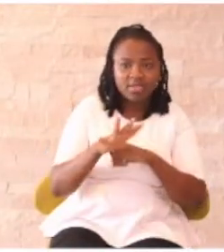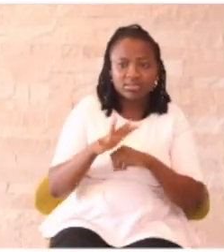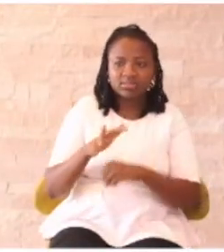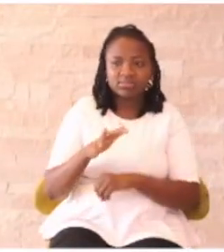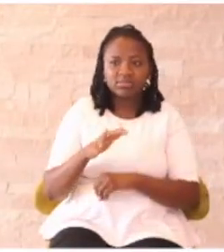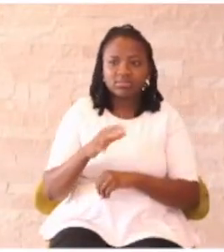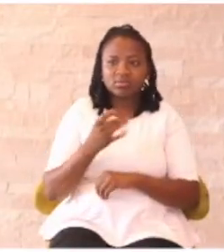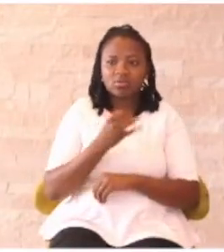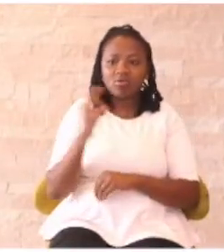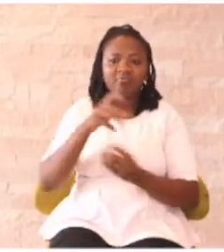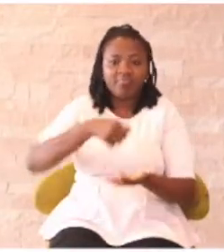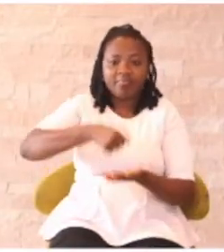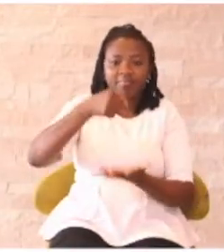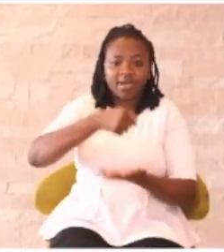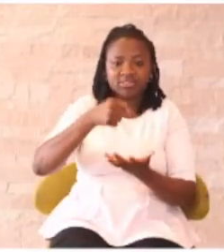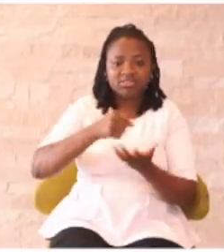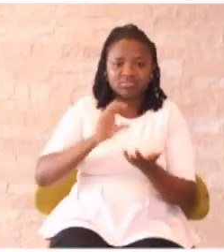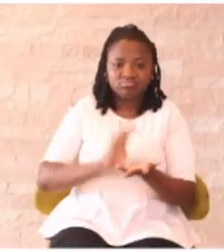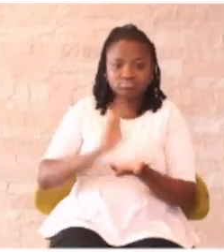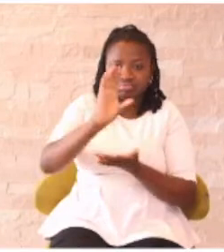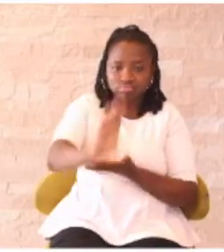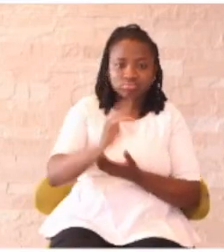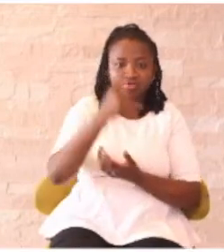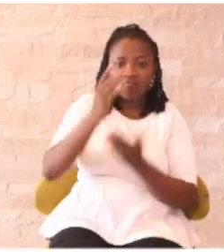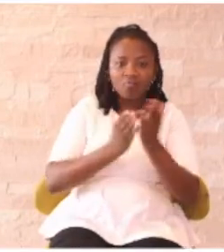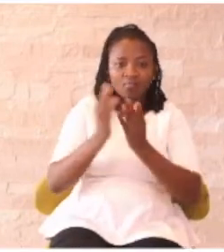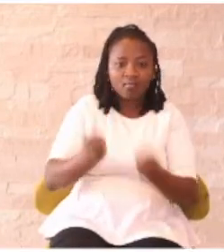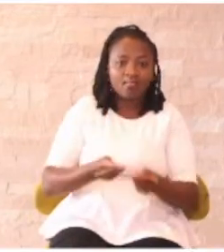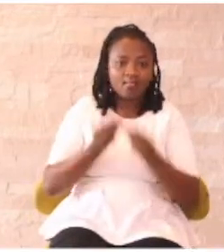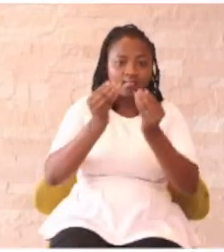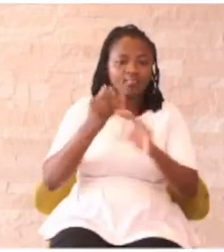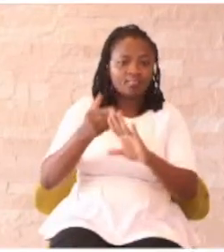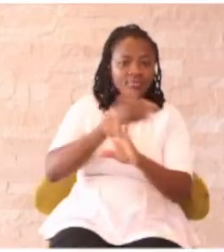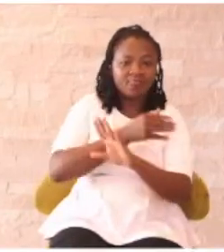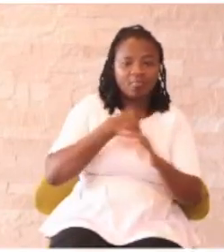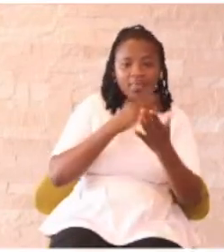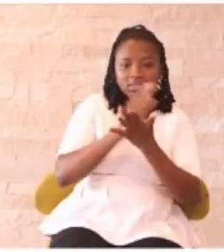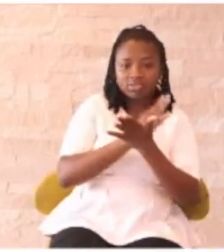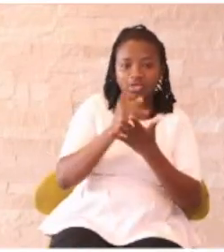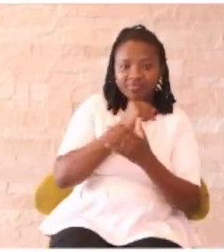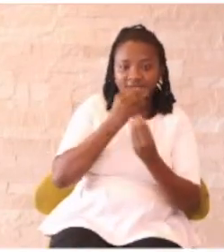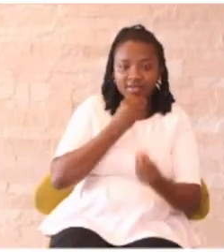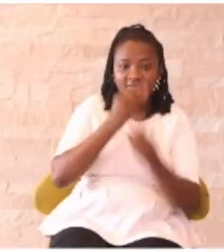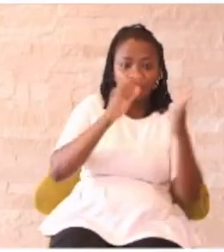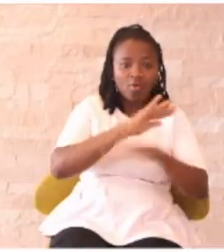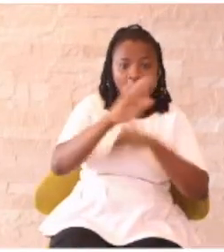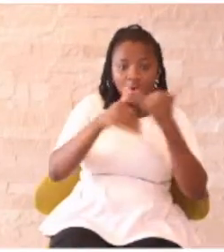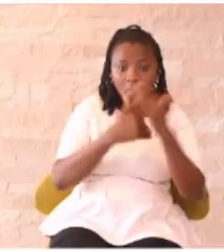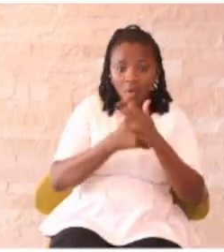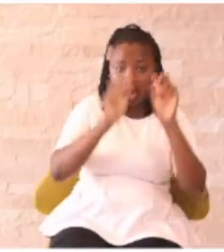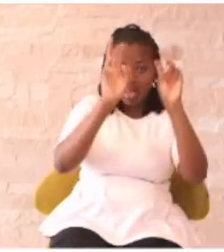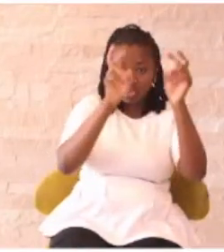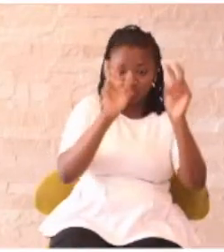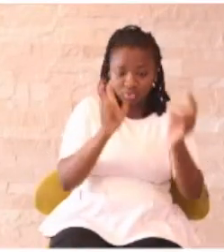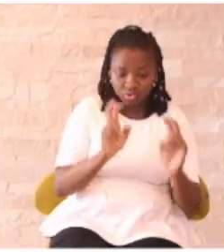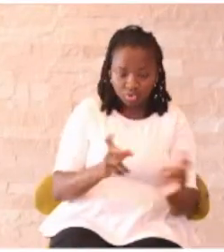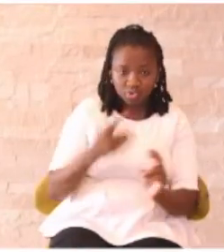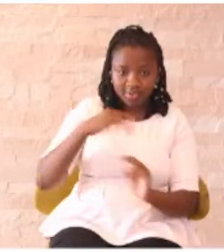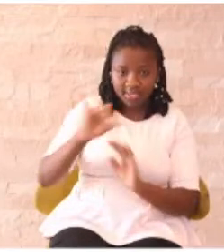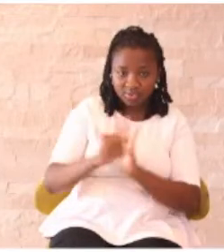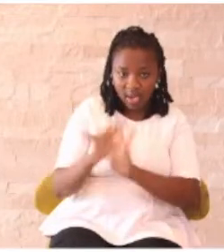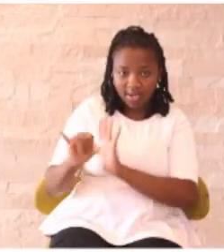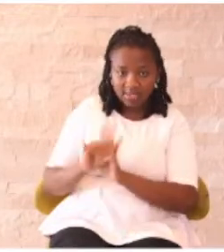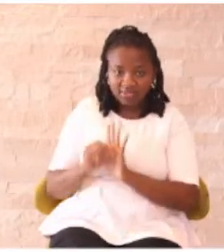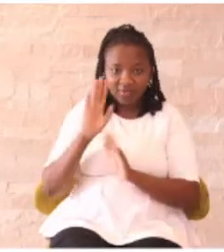influence of budget allocations towards service delivery. This comes from what I've shared above. All the issues that are identified by our women groups